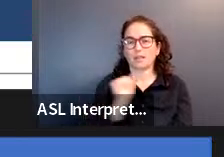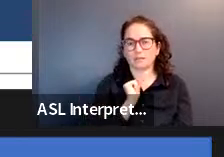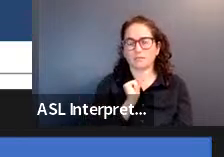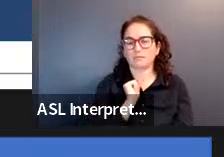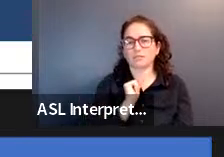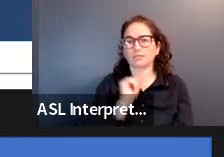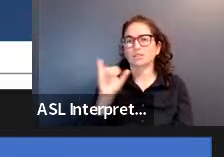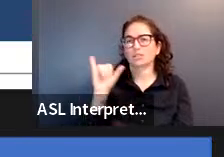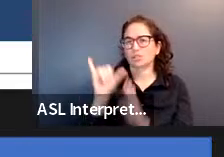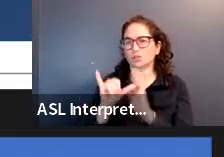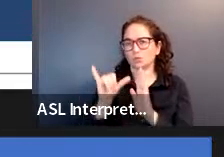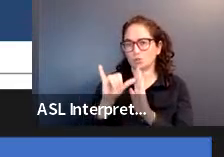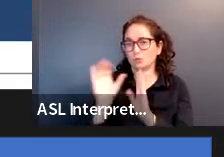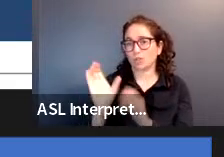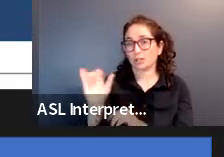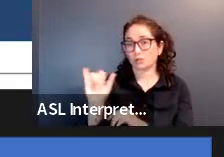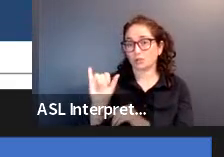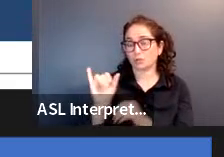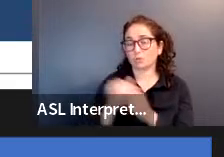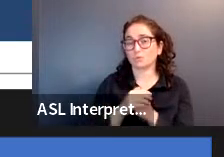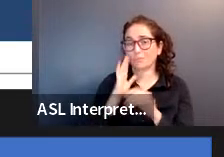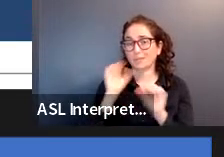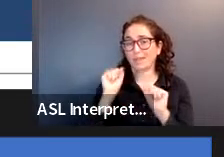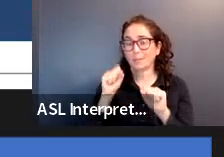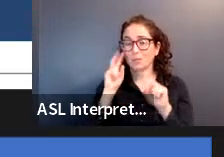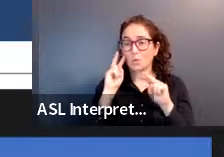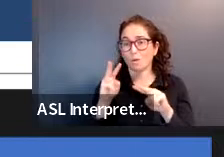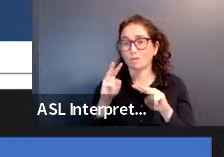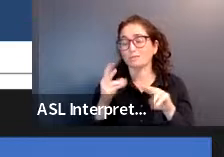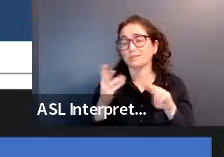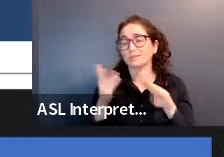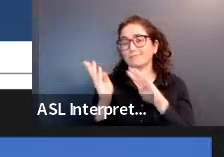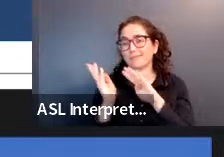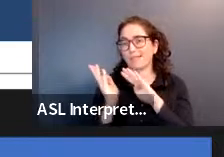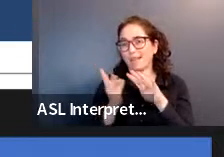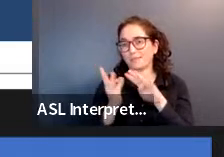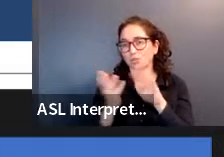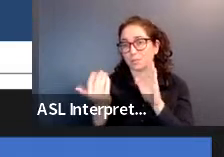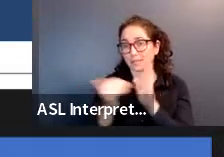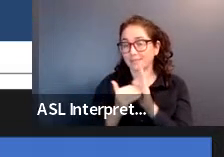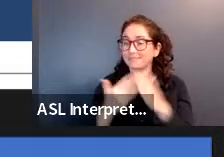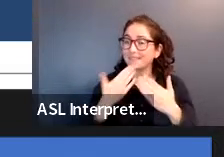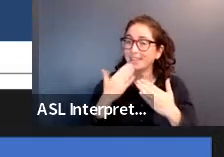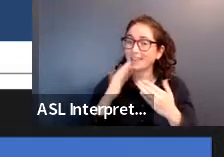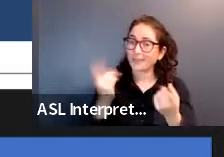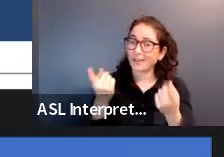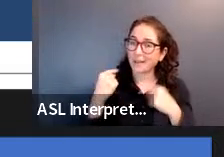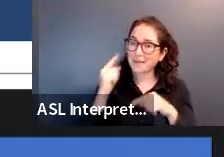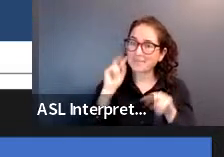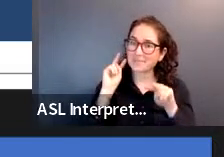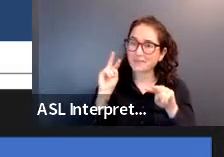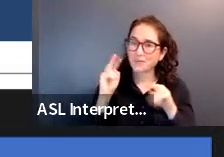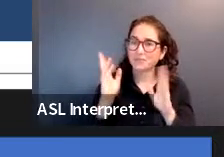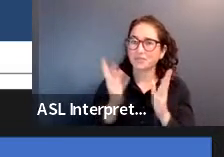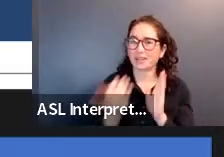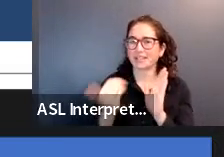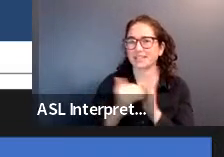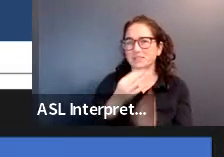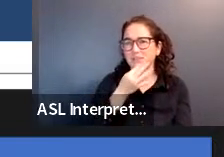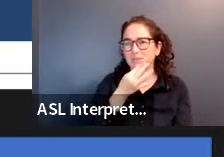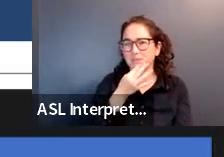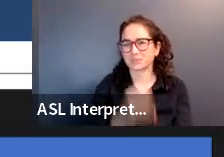our YouTube channel to be able to watch this live stream again. Thank you everyone for coming, and we look forward to talking again very soon.